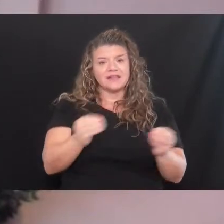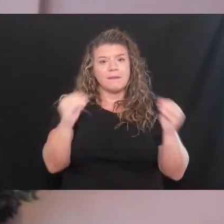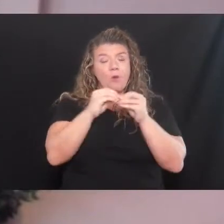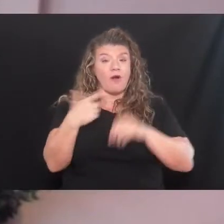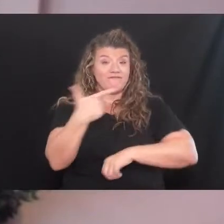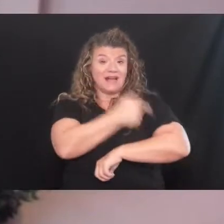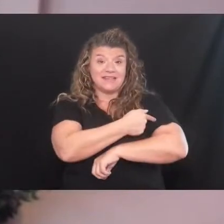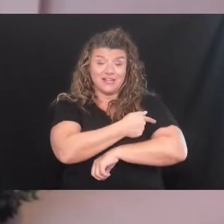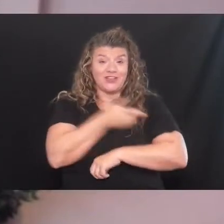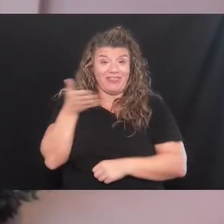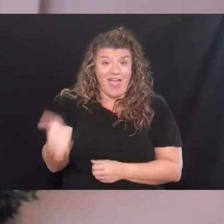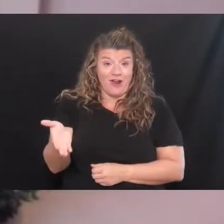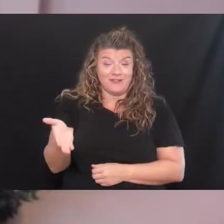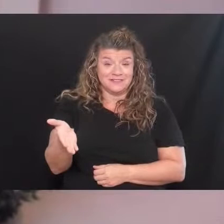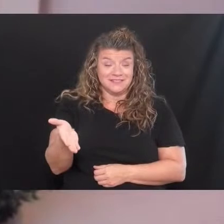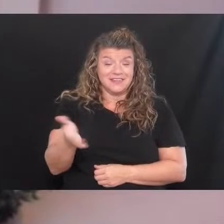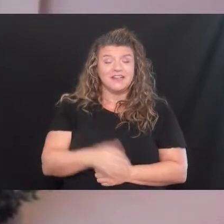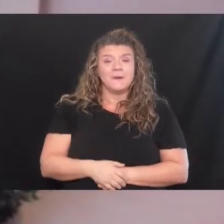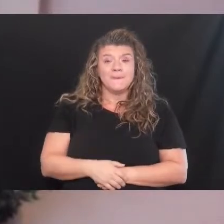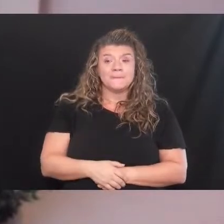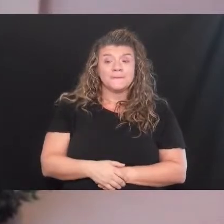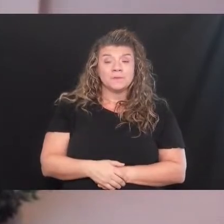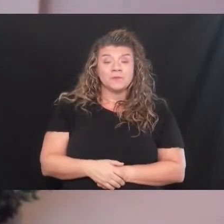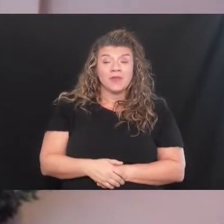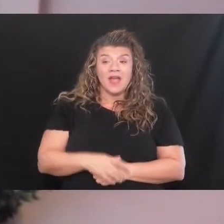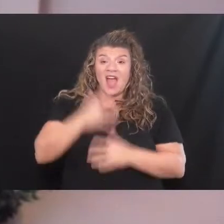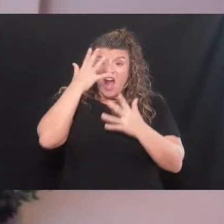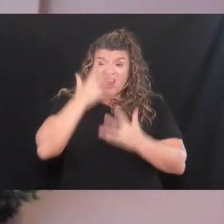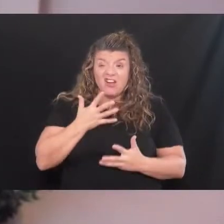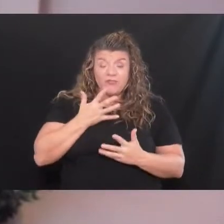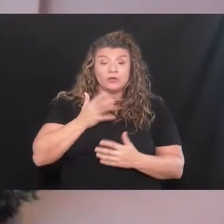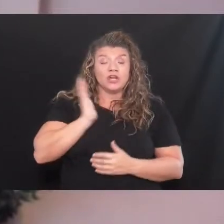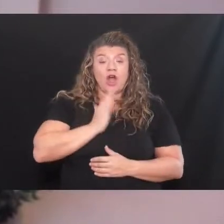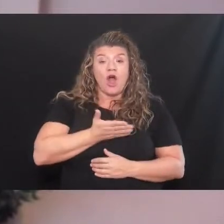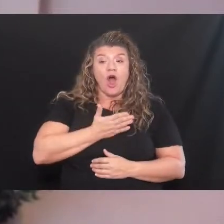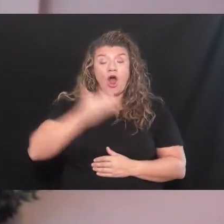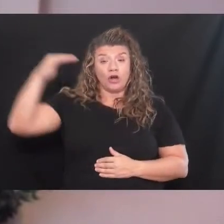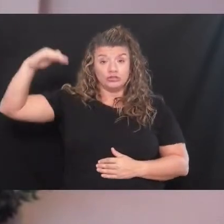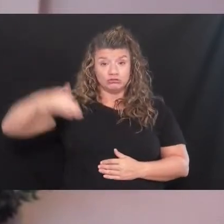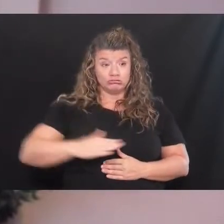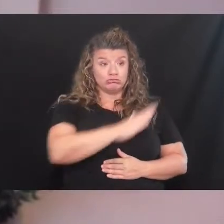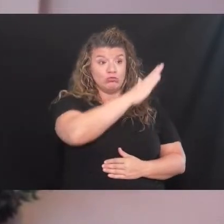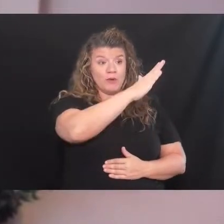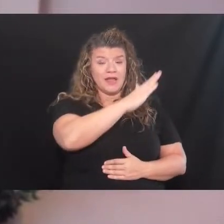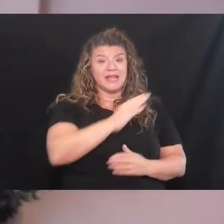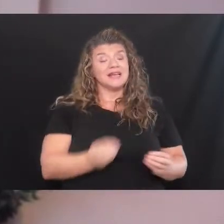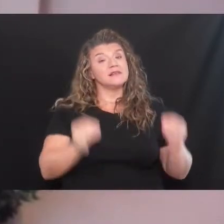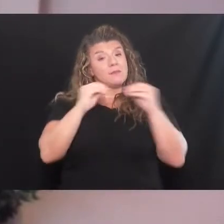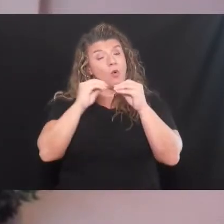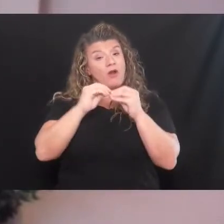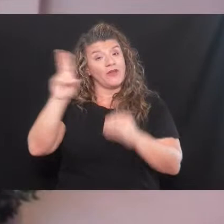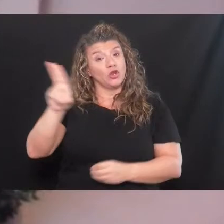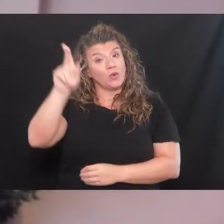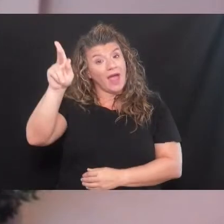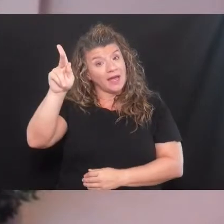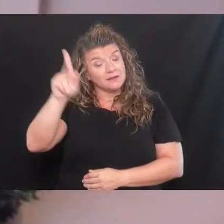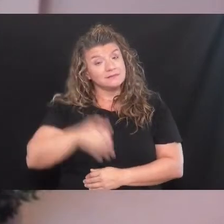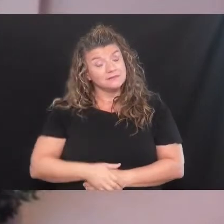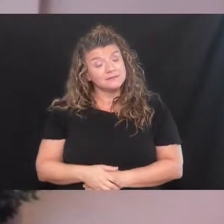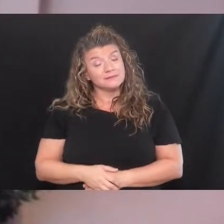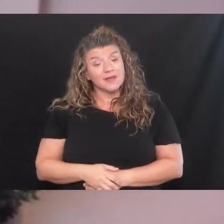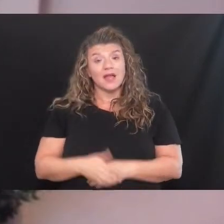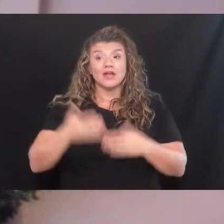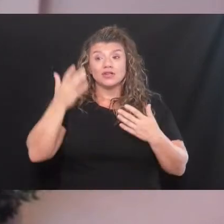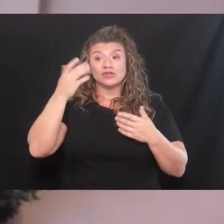country. And unfortunately, our upswing is at this point much greater than the United Kingdom's. And so while we